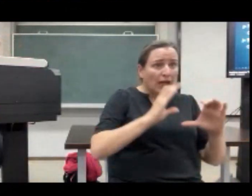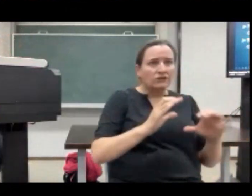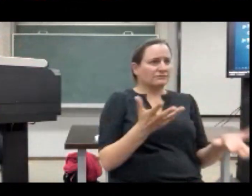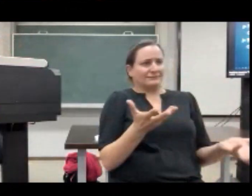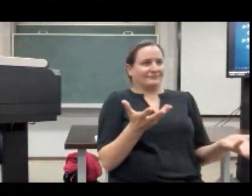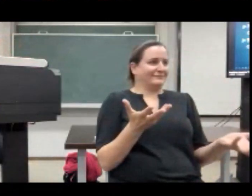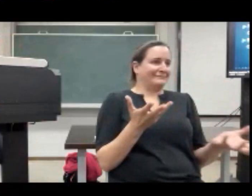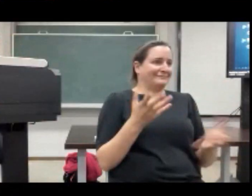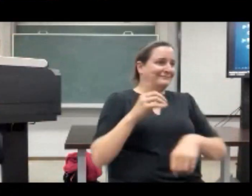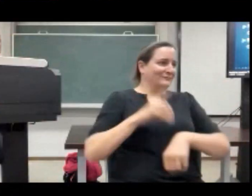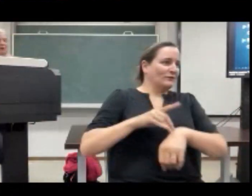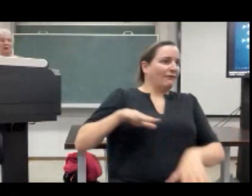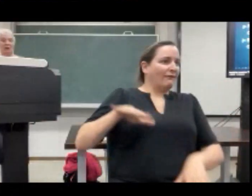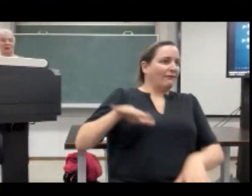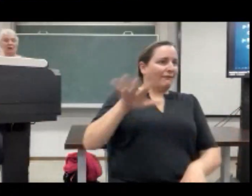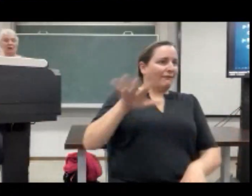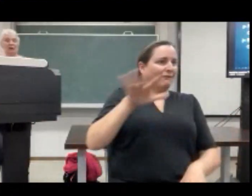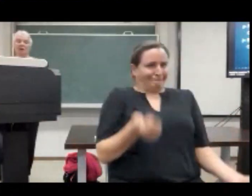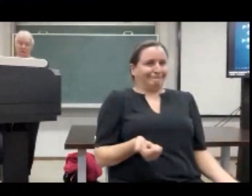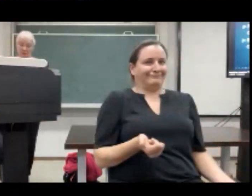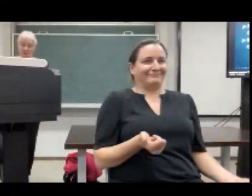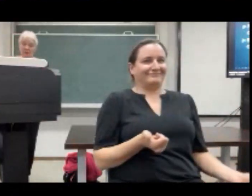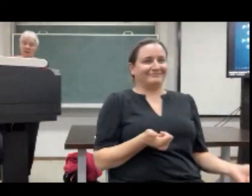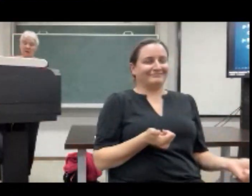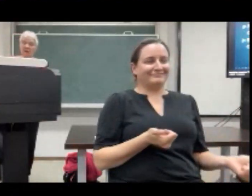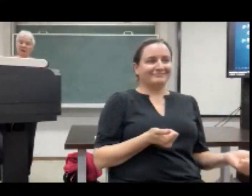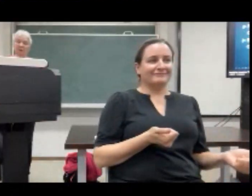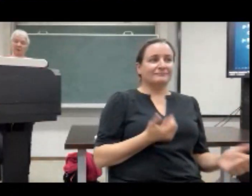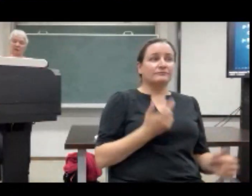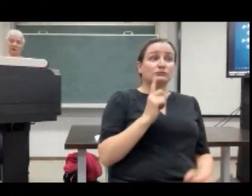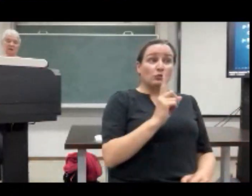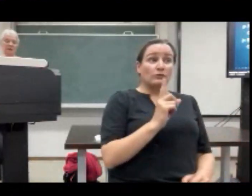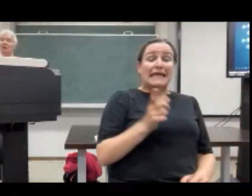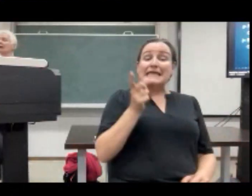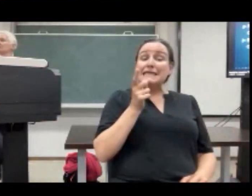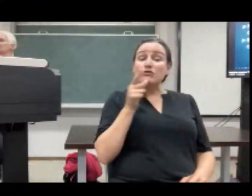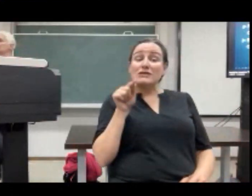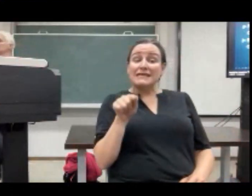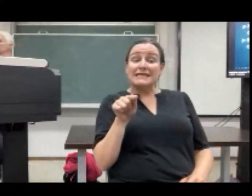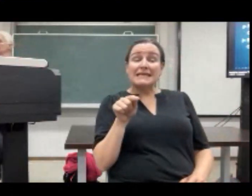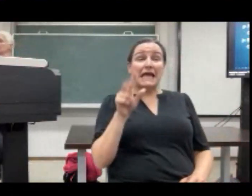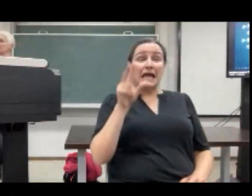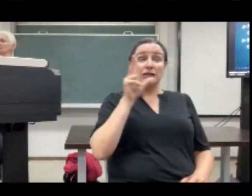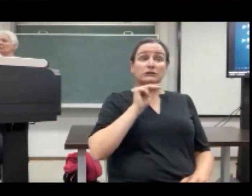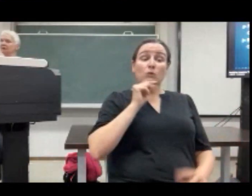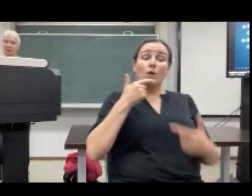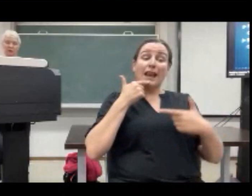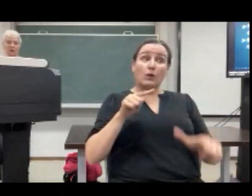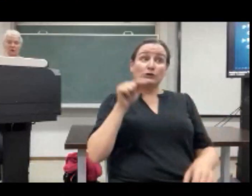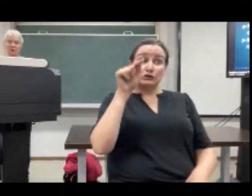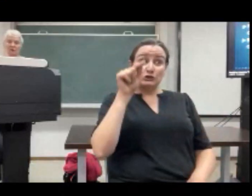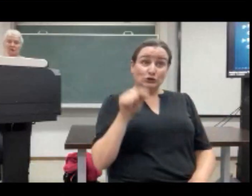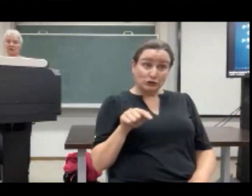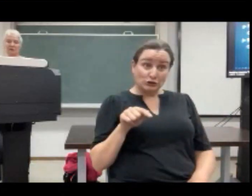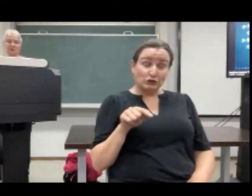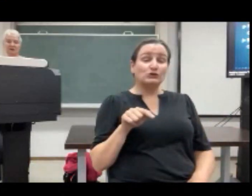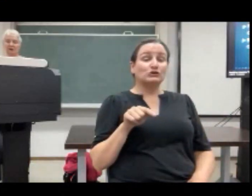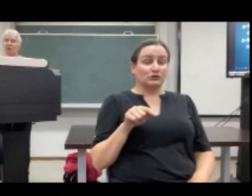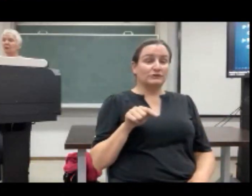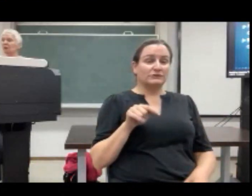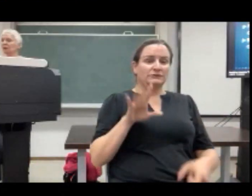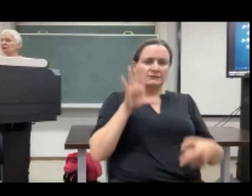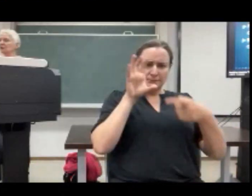And there's linguistic research on hearing people using a spoken language has found frequent use